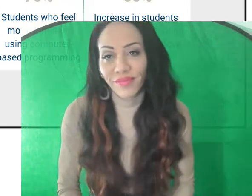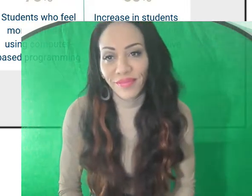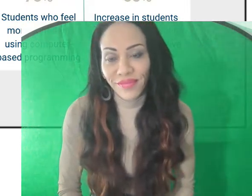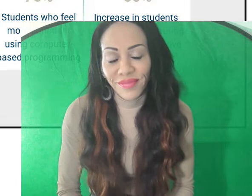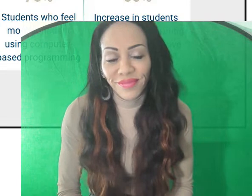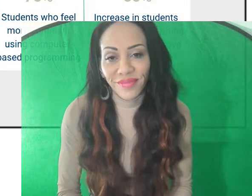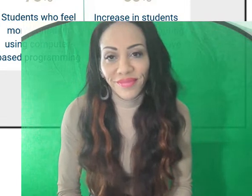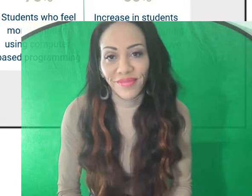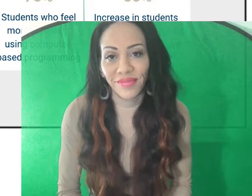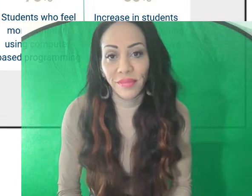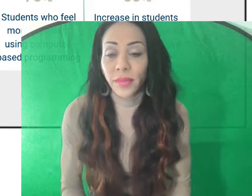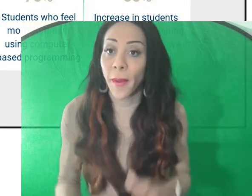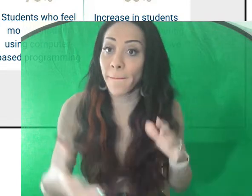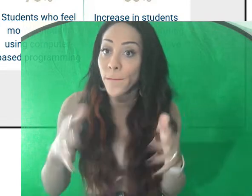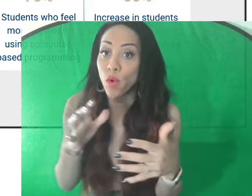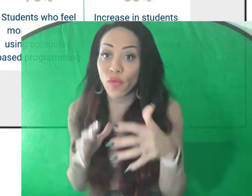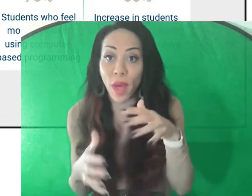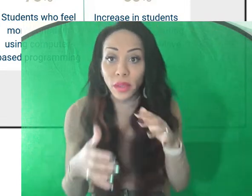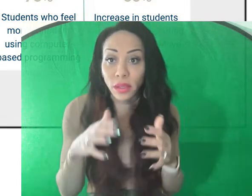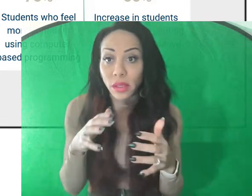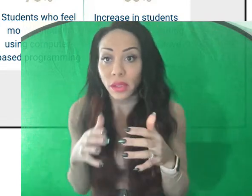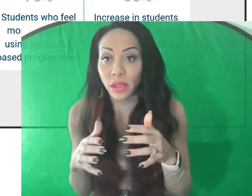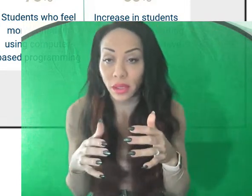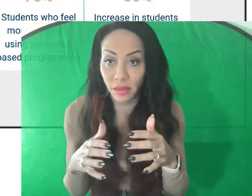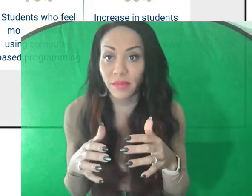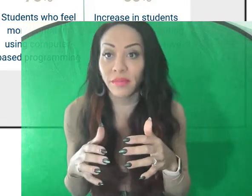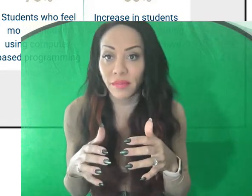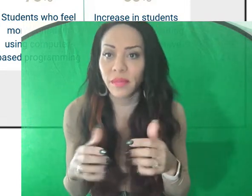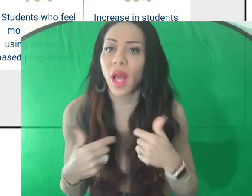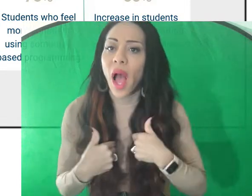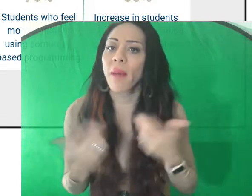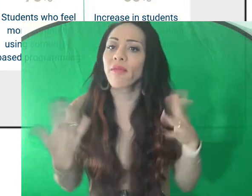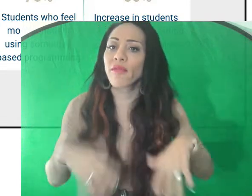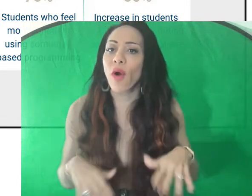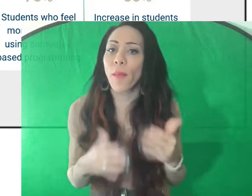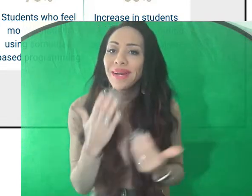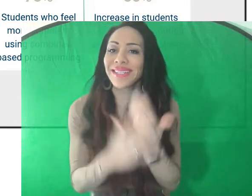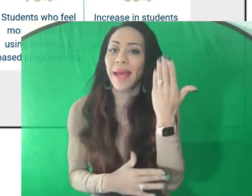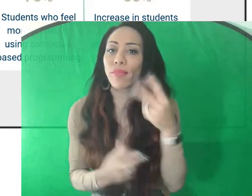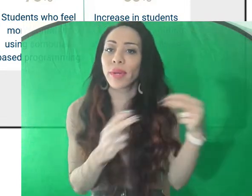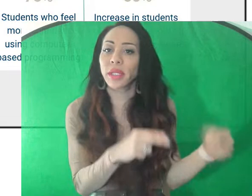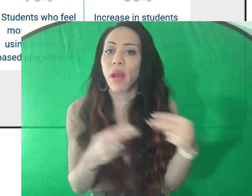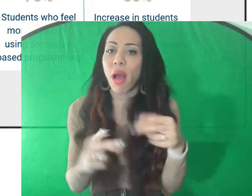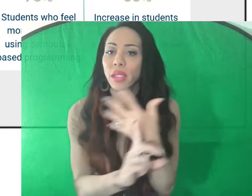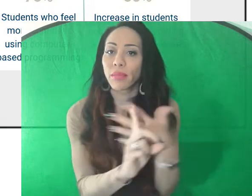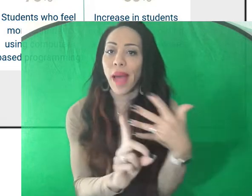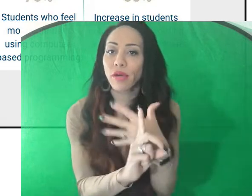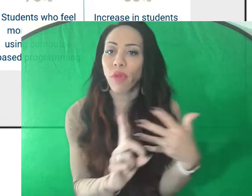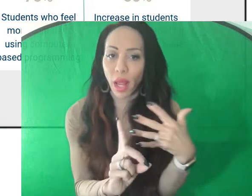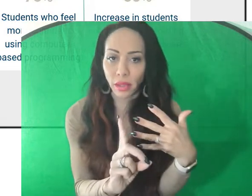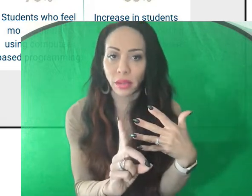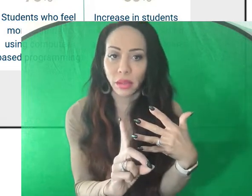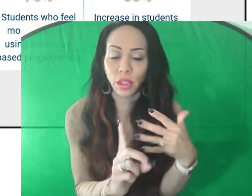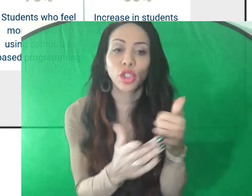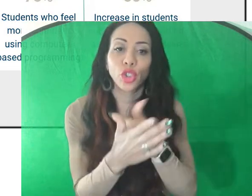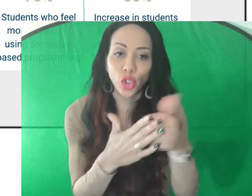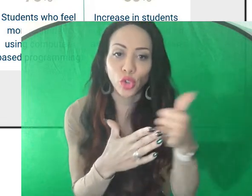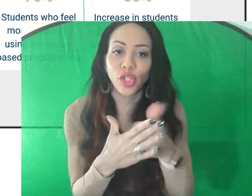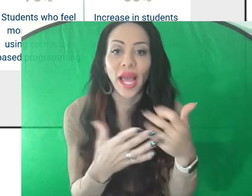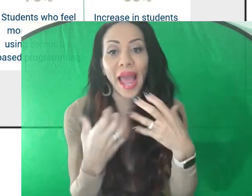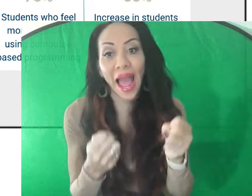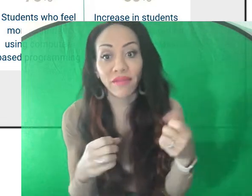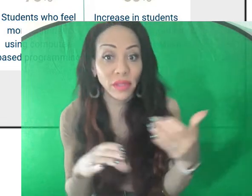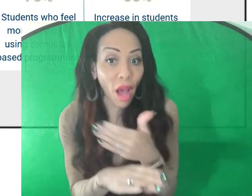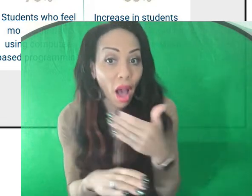we're doing movement, we're usually doing that. So I come from a contemporary dance background, but what I'm usually trying to do is set tasks so that students come up with their